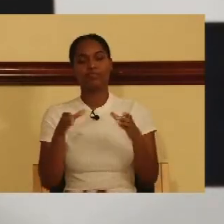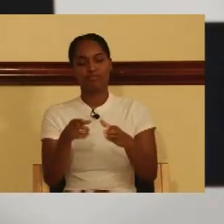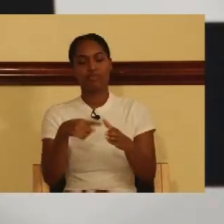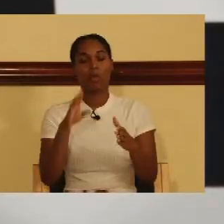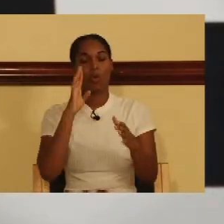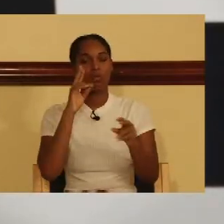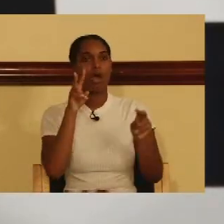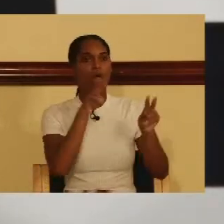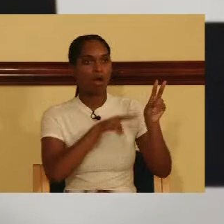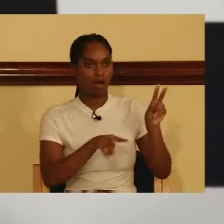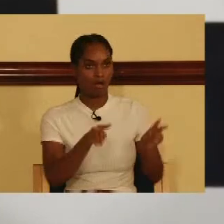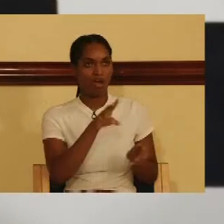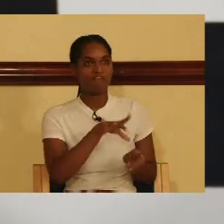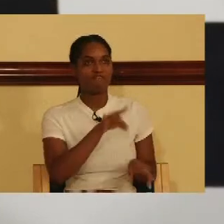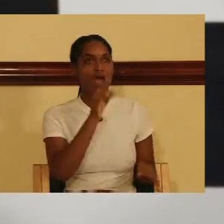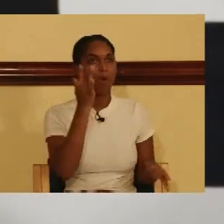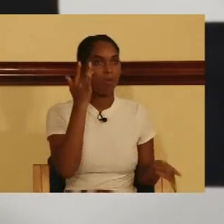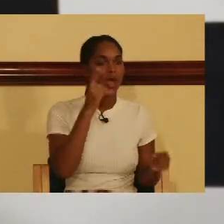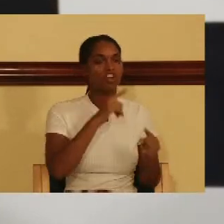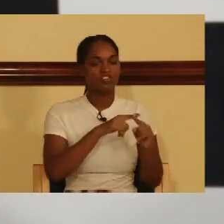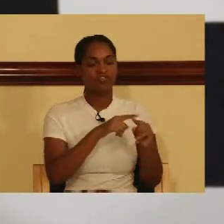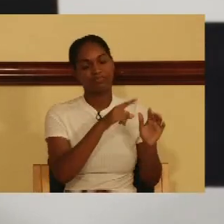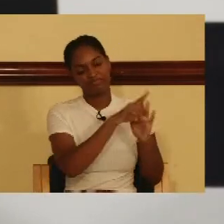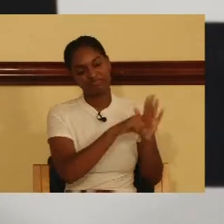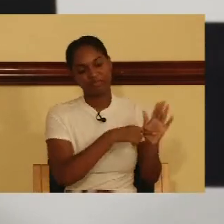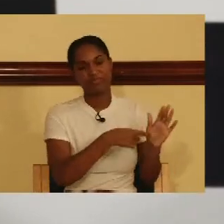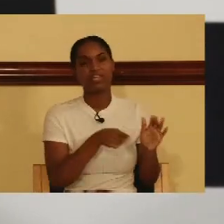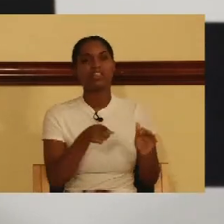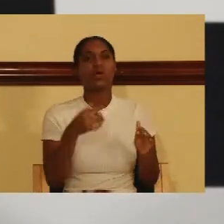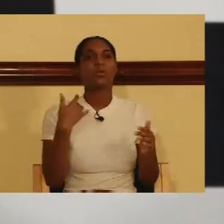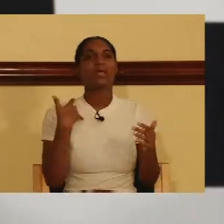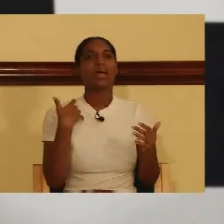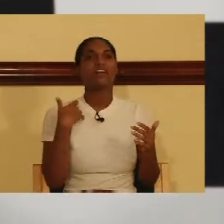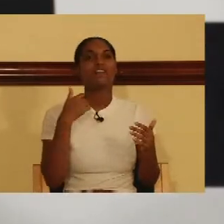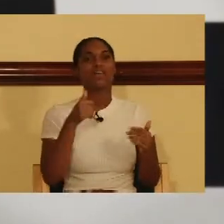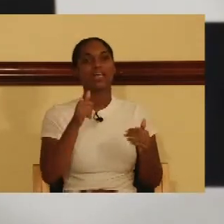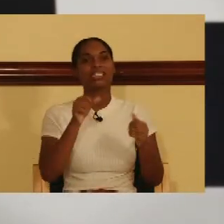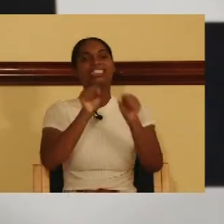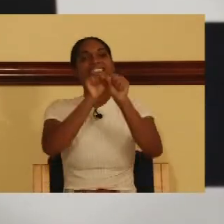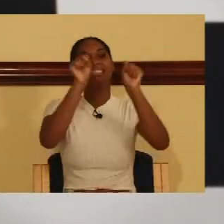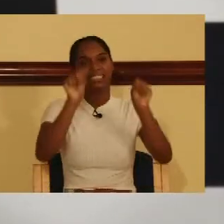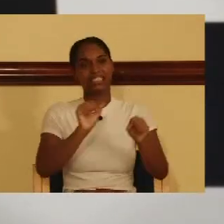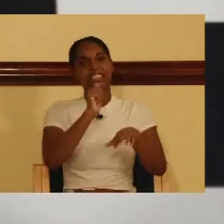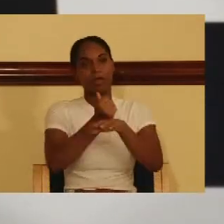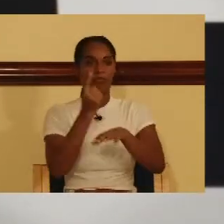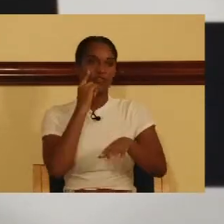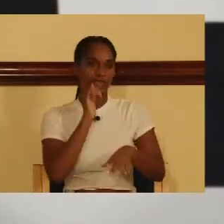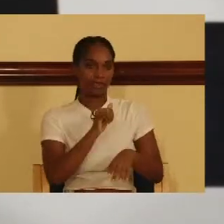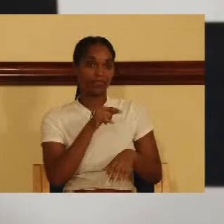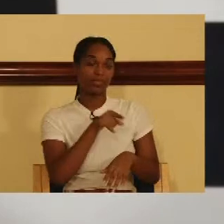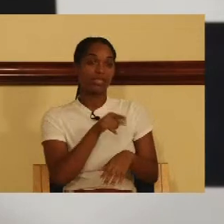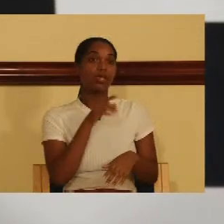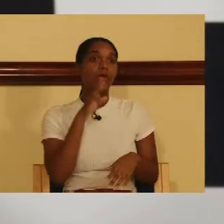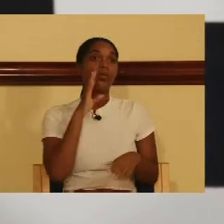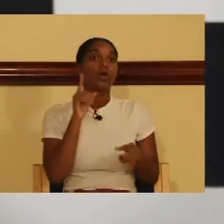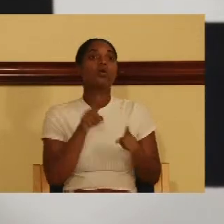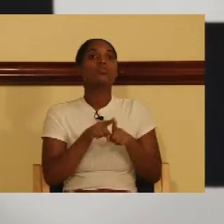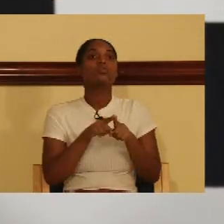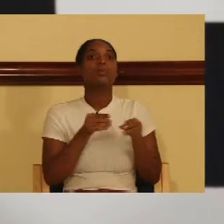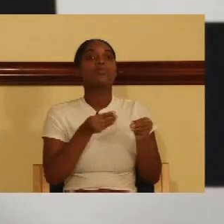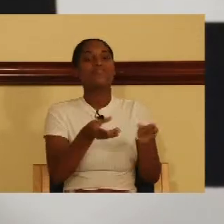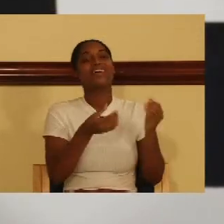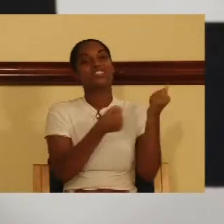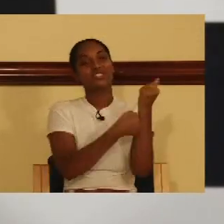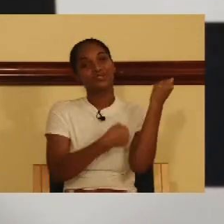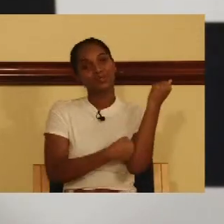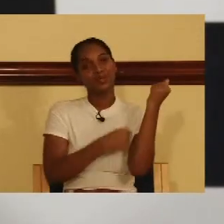for Persons with Disabilities will have a complaints mechanism, and it will provide that support to